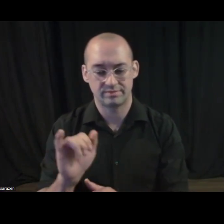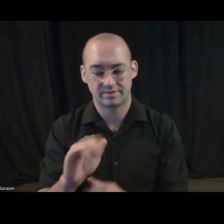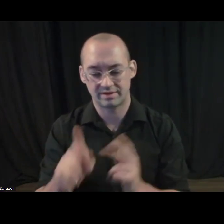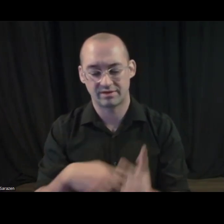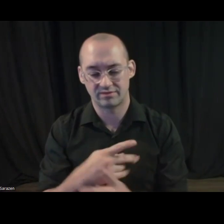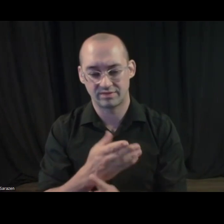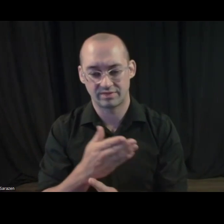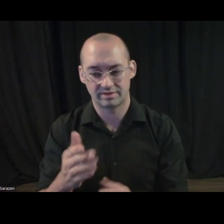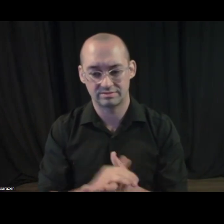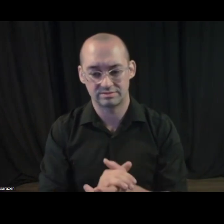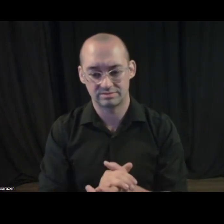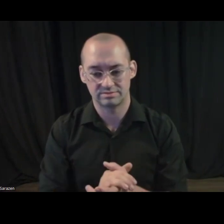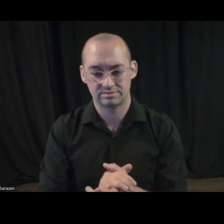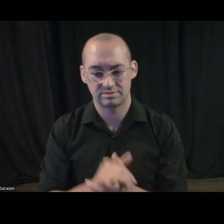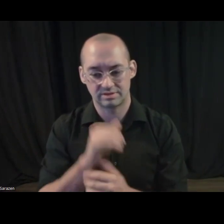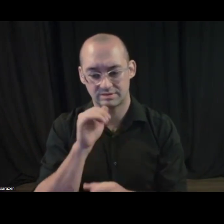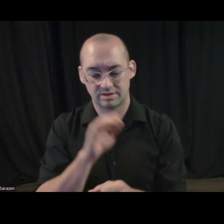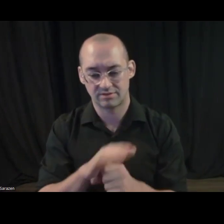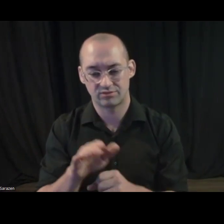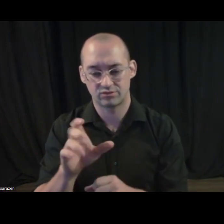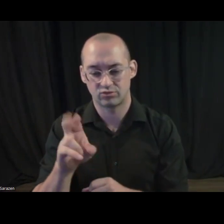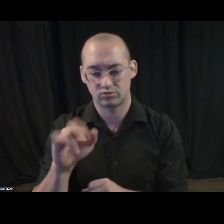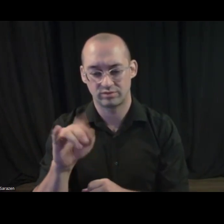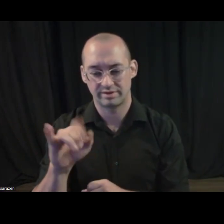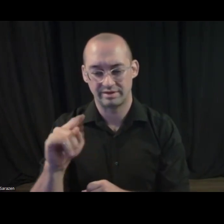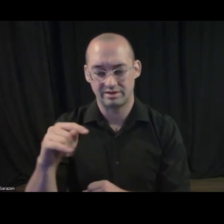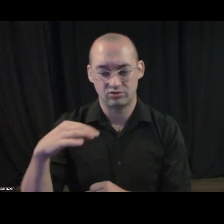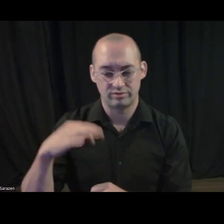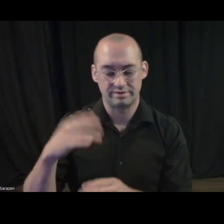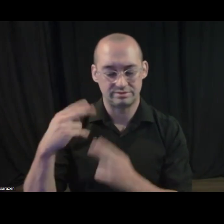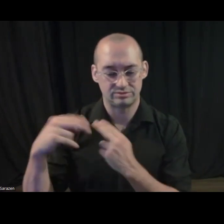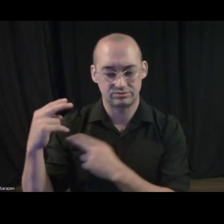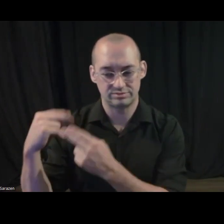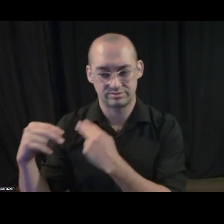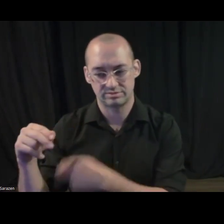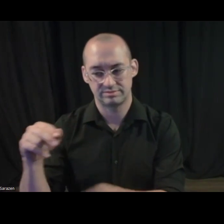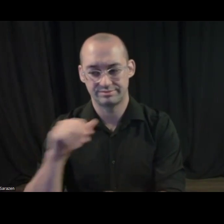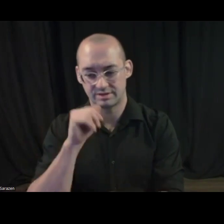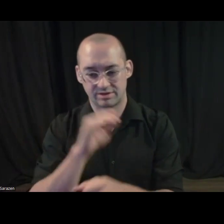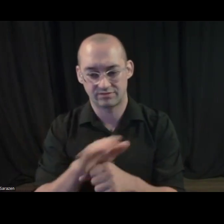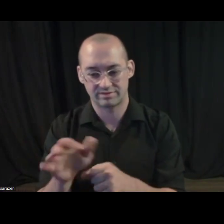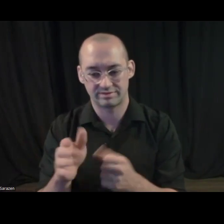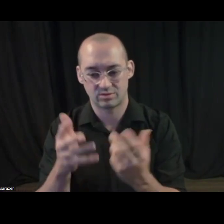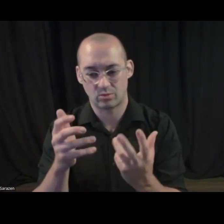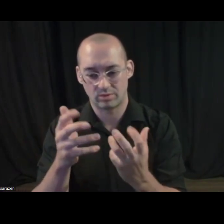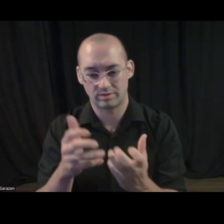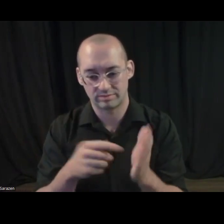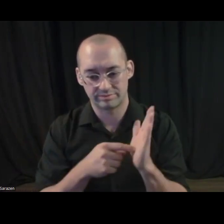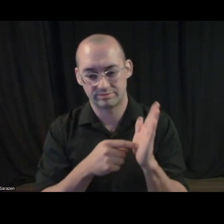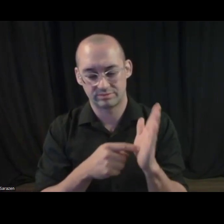things. There's a lack of credit history, a lack of desire to present as being on the